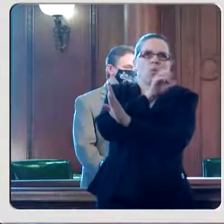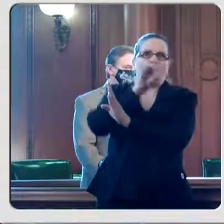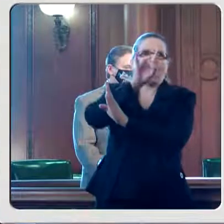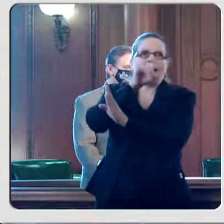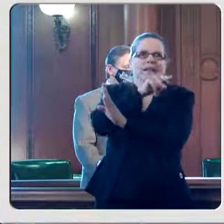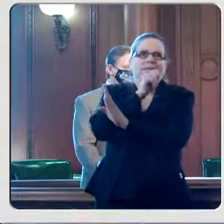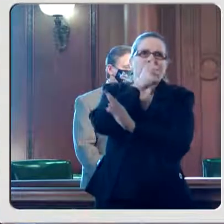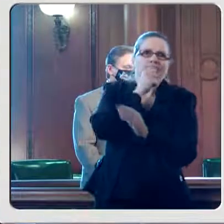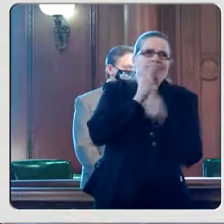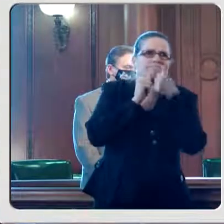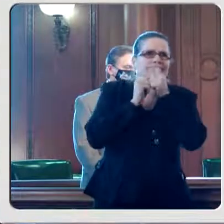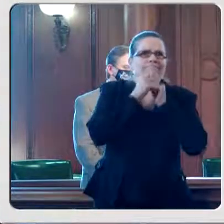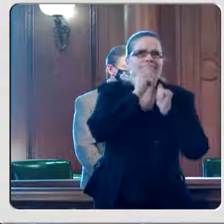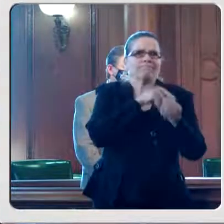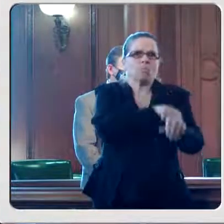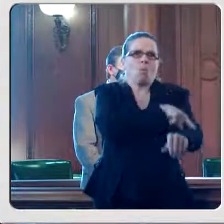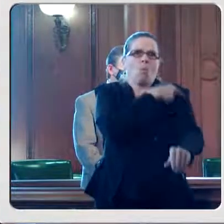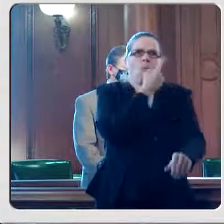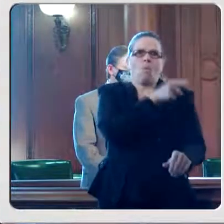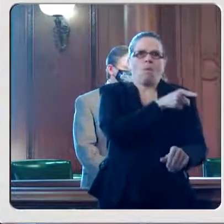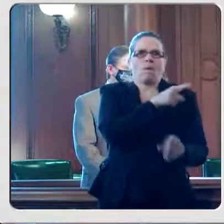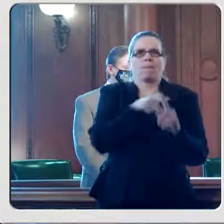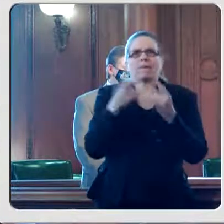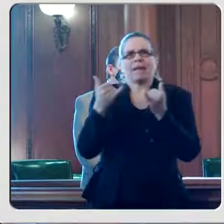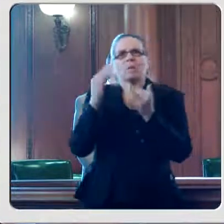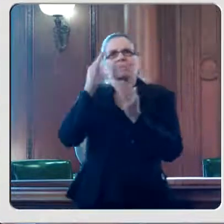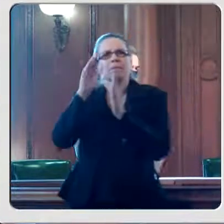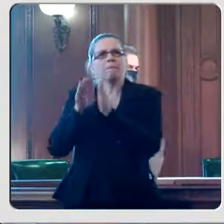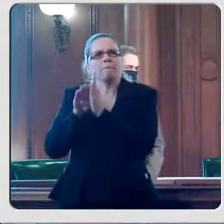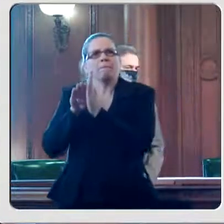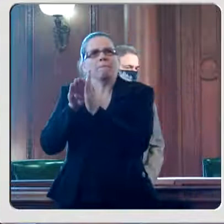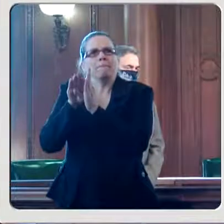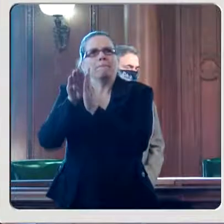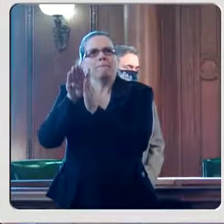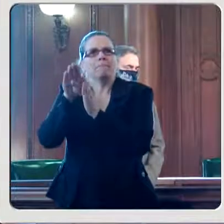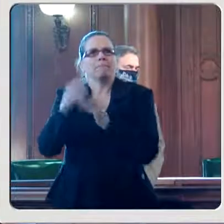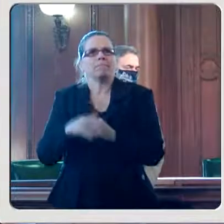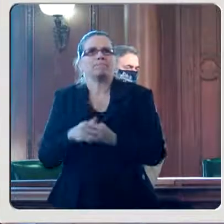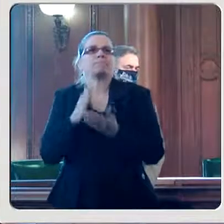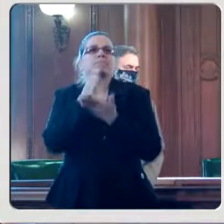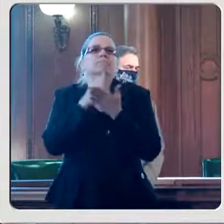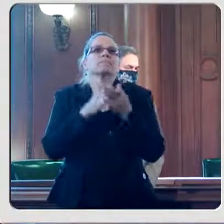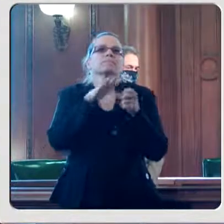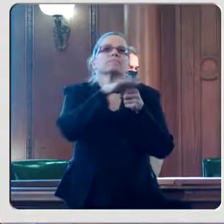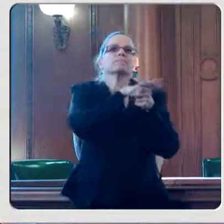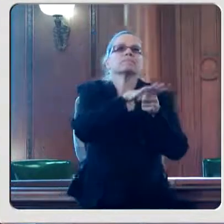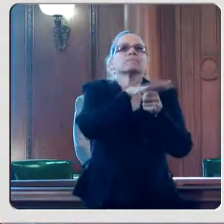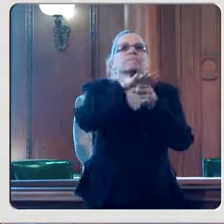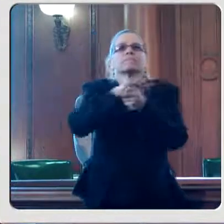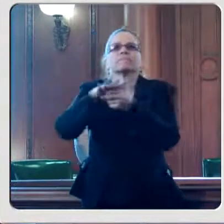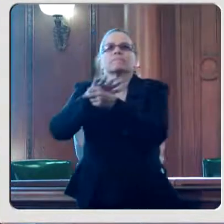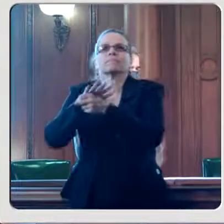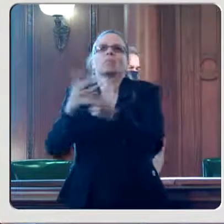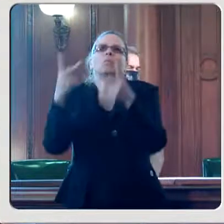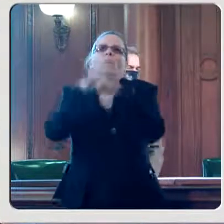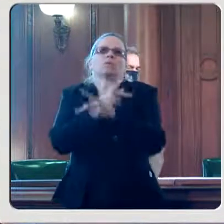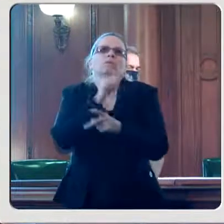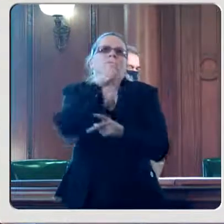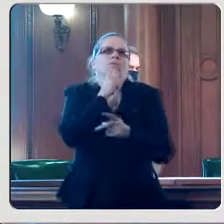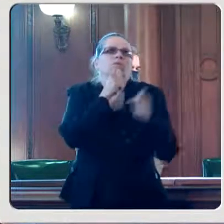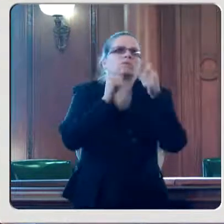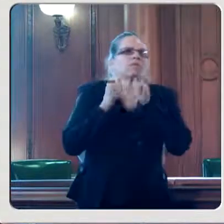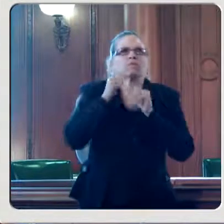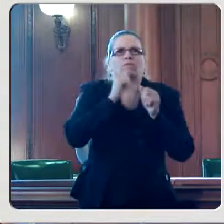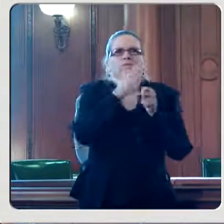these numbers mask the unequal distribution of the suffering and setbacks that have been left in the pandemic's wake. Businesses that rely